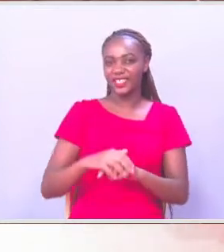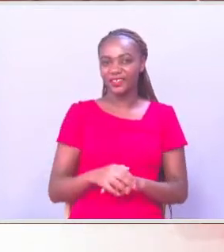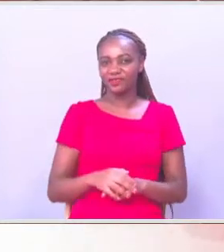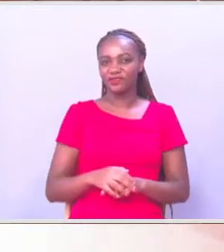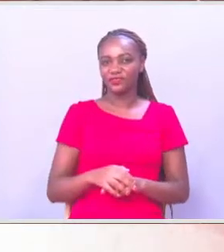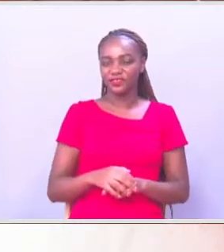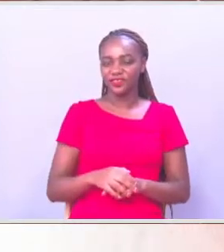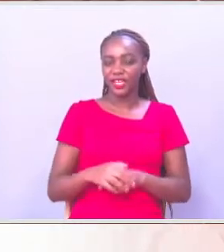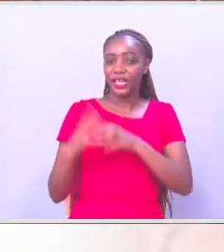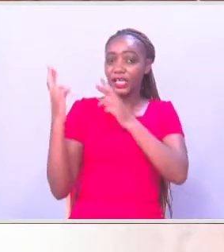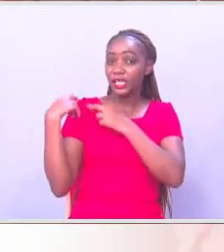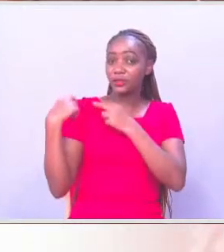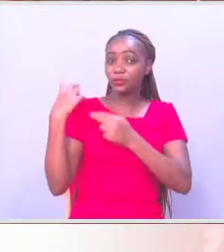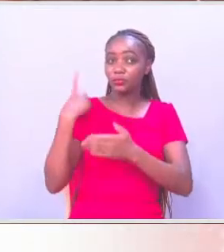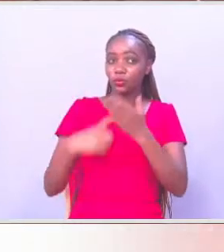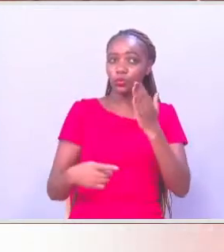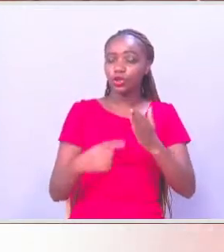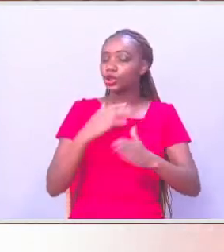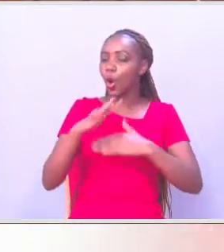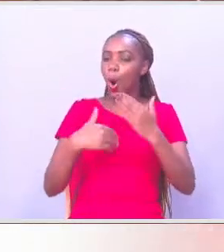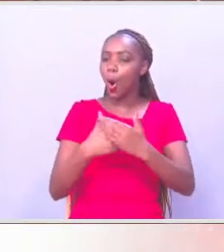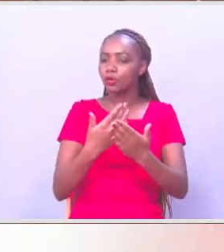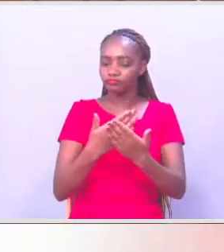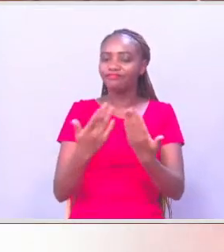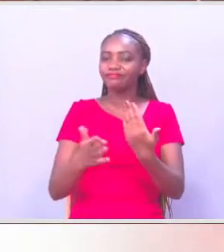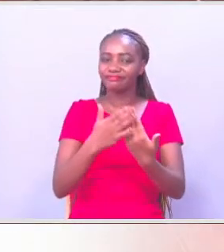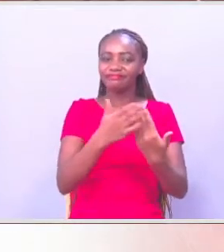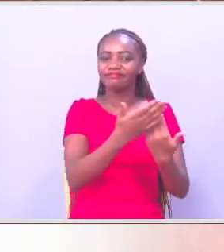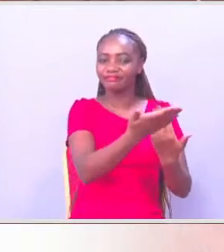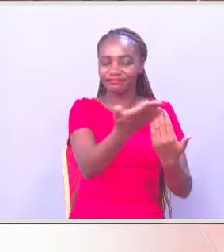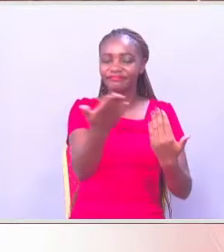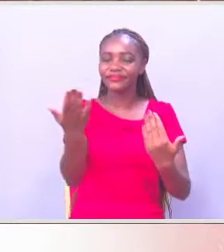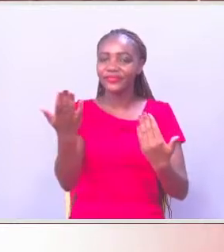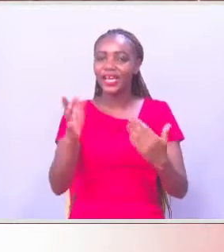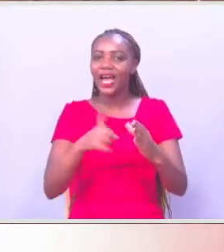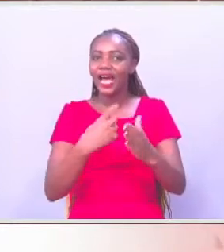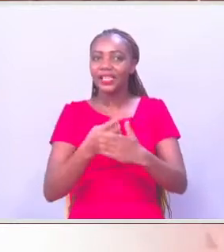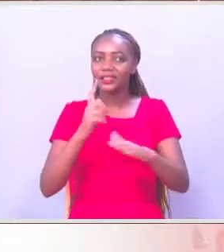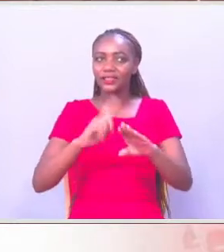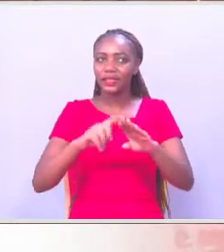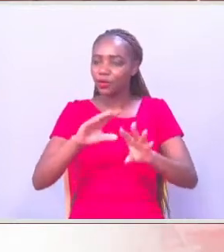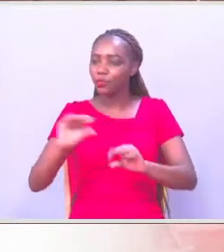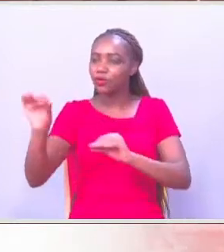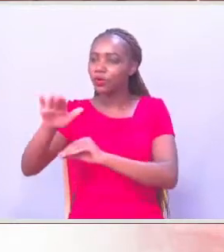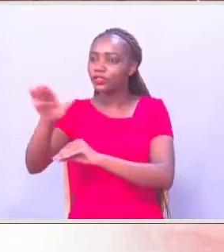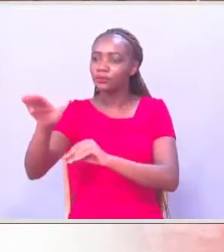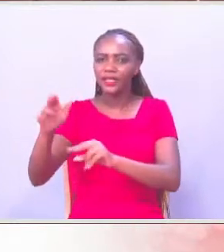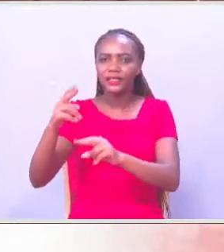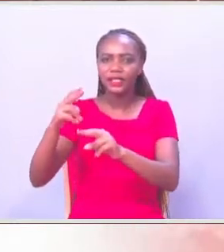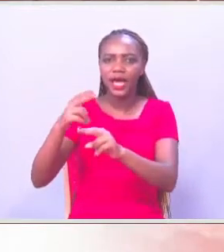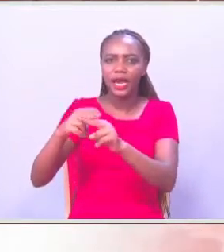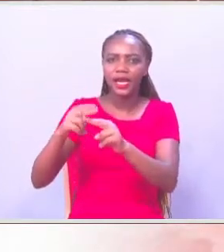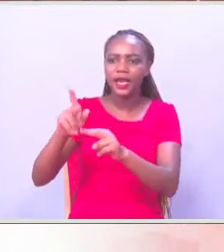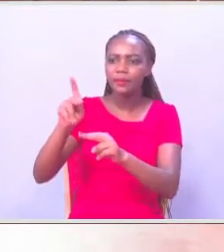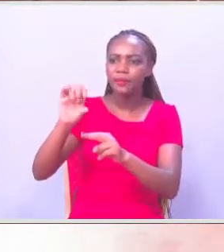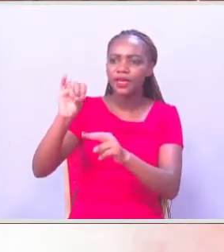in charge of all these things. Sasa kuelekea mahali kunaitwa Kianja kwa ndipo tulikuwa tukiingilia sasa kuingia